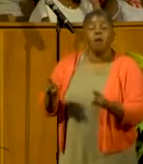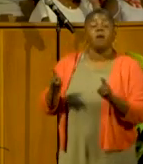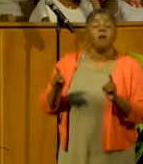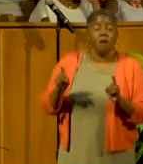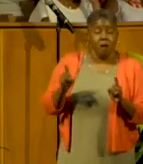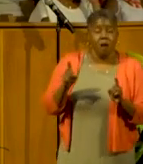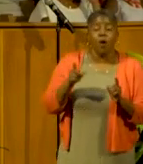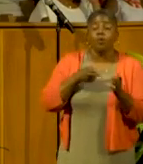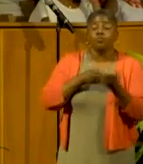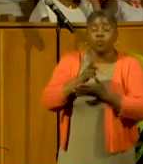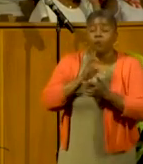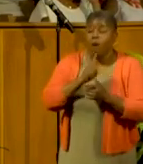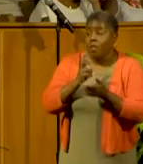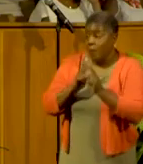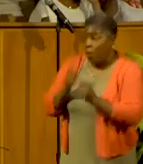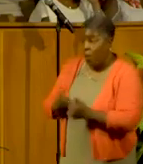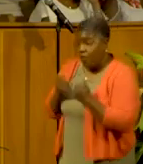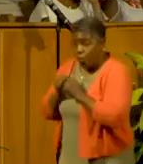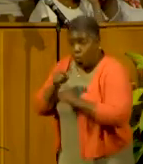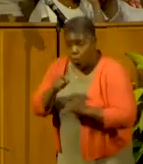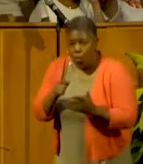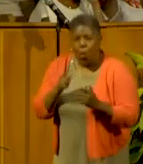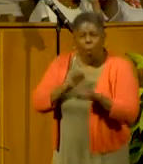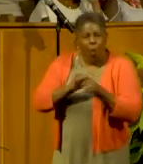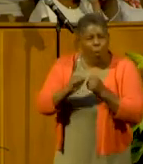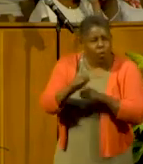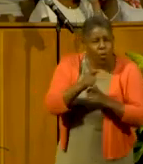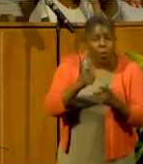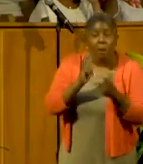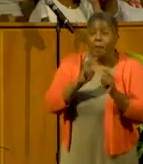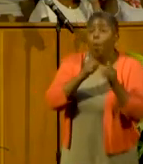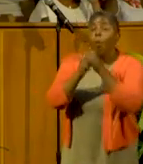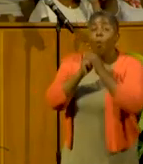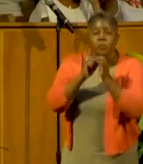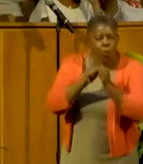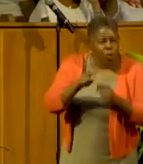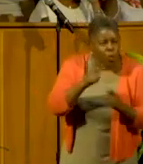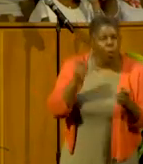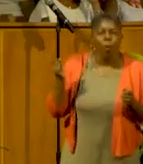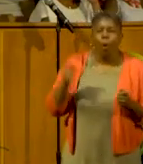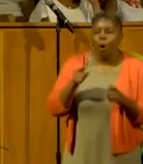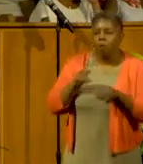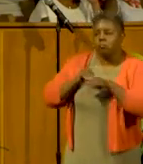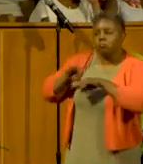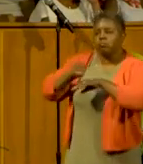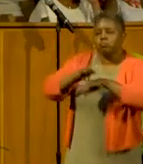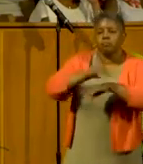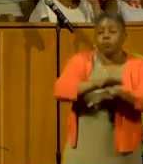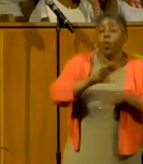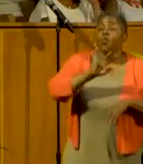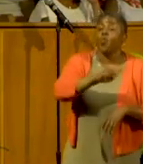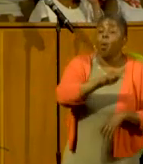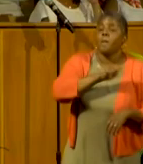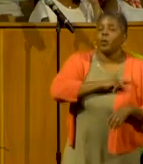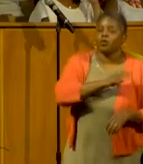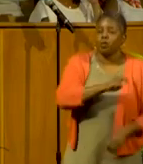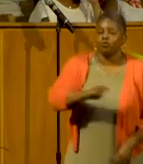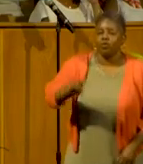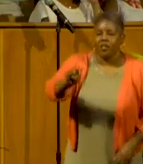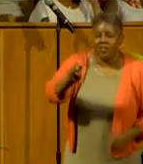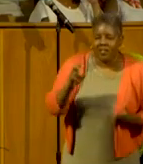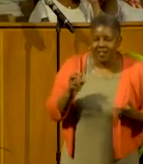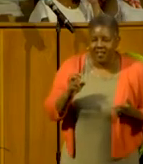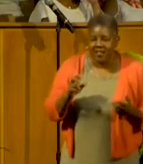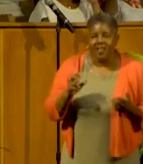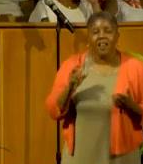told, for those who you live with, who you work with, and even those that you worship with are directly affected by your personal journey. You